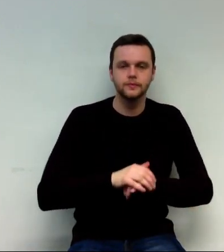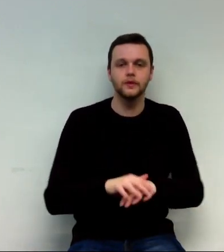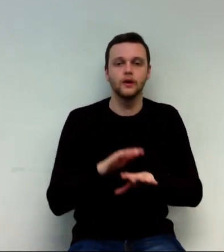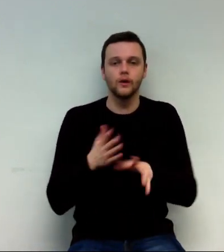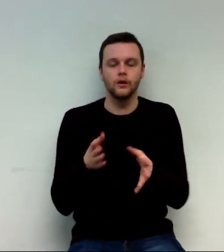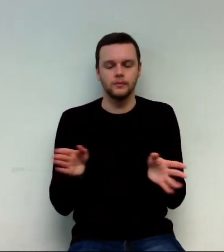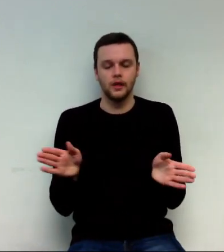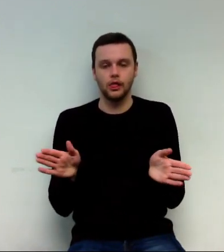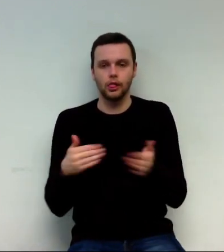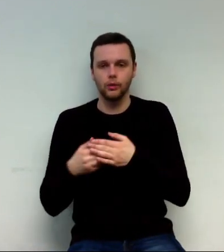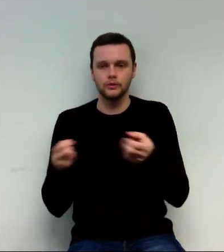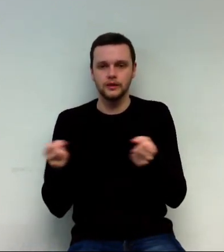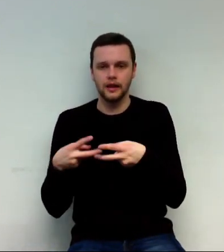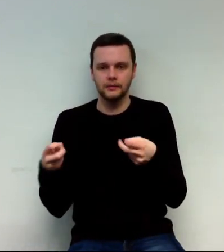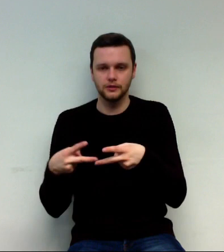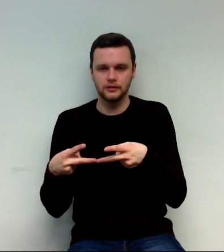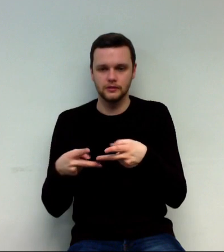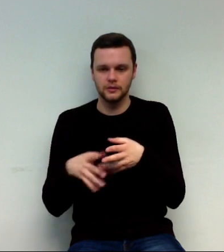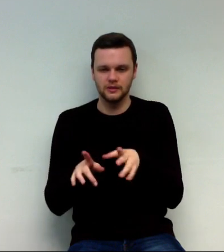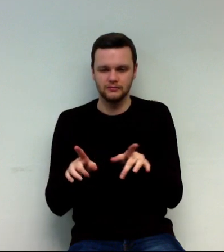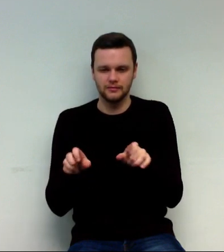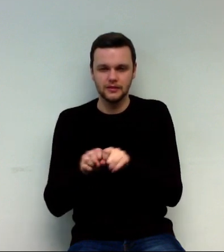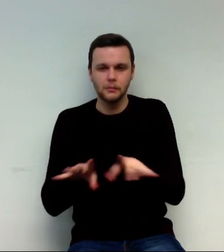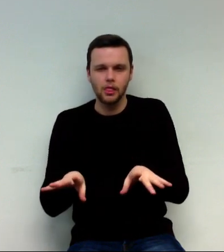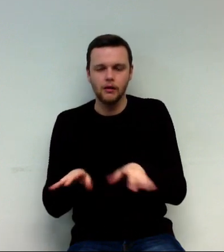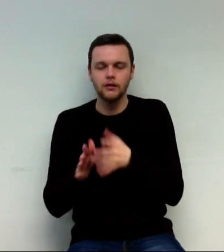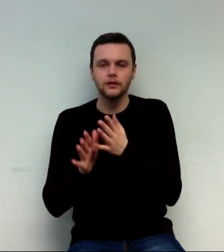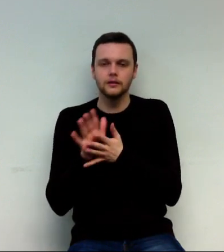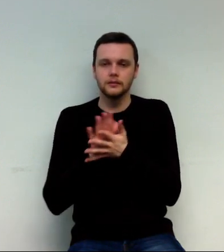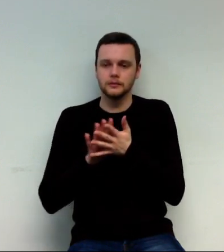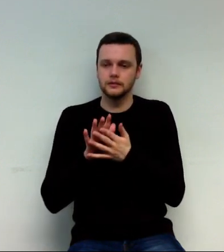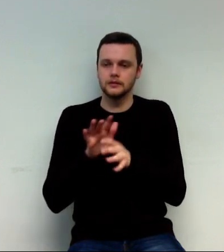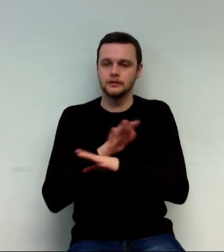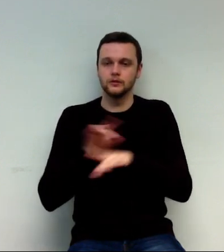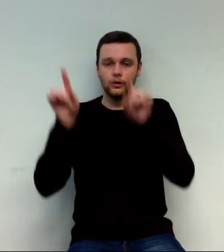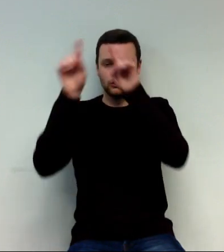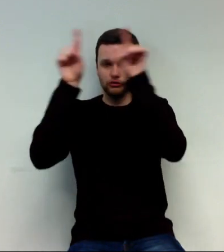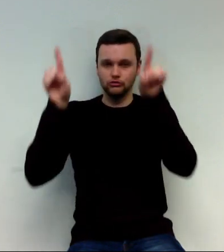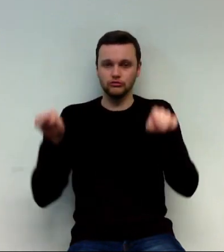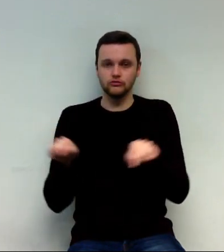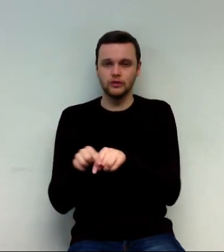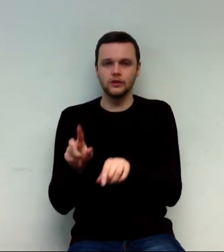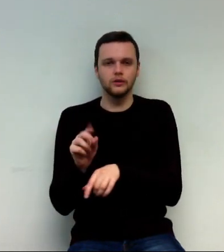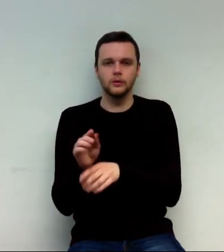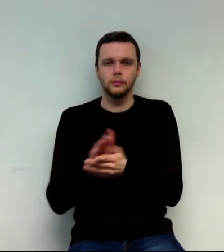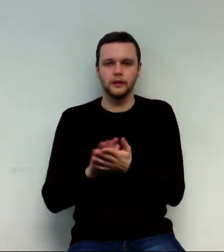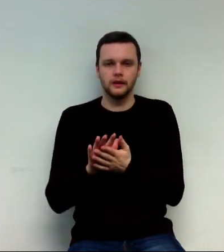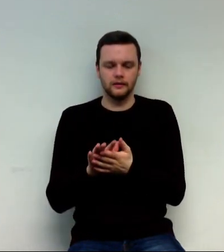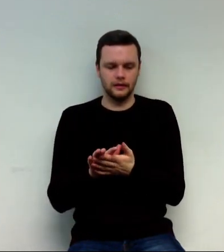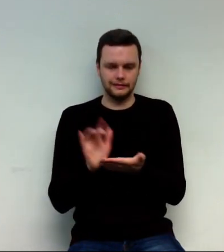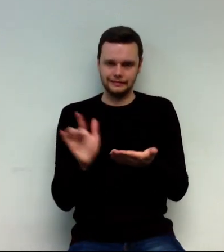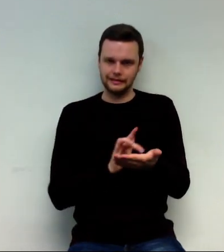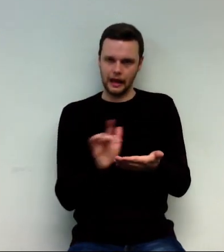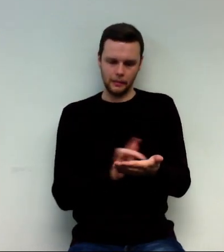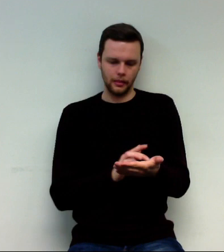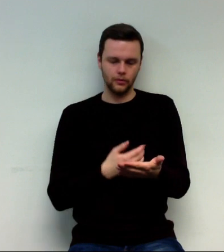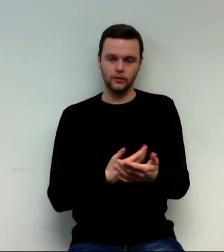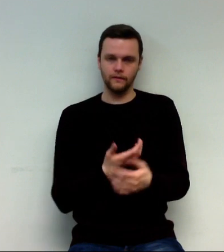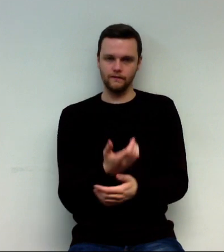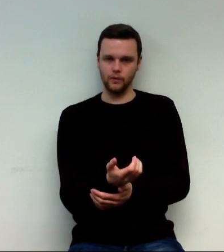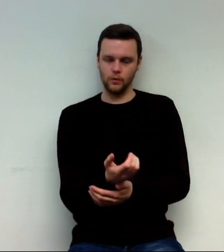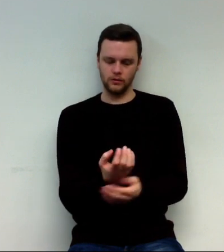have closed captioning, which is very similar, only instead of it being on a screen, this would be on tablets or